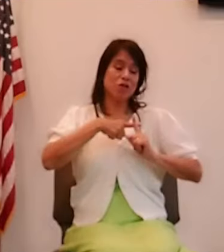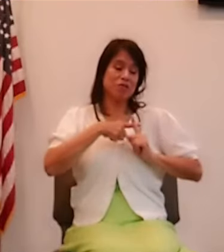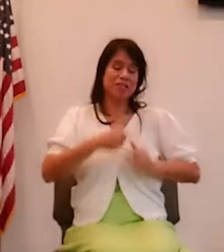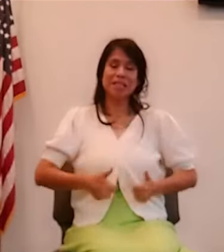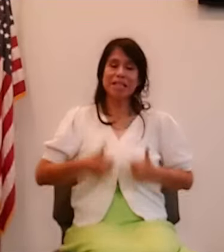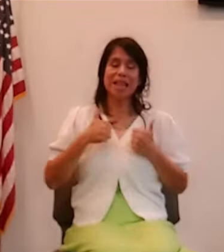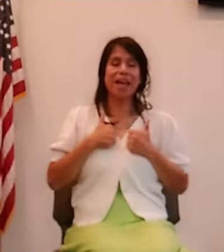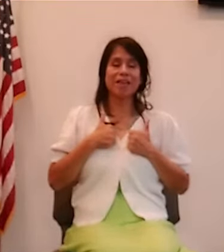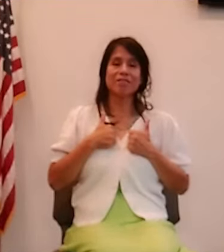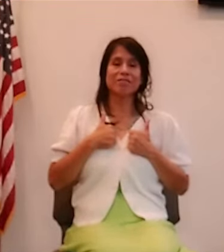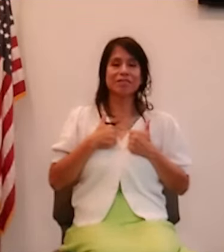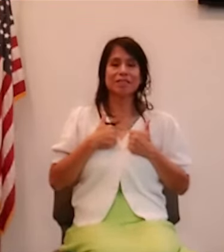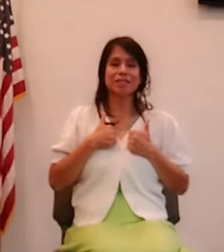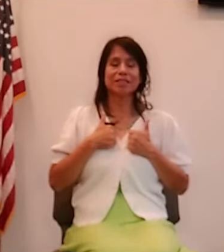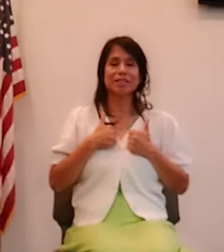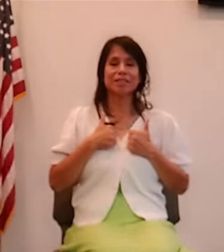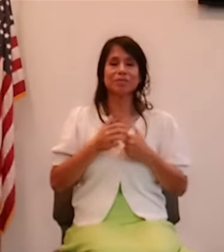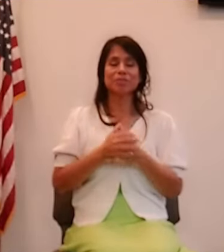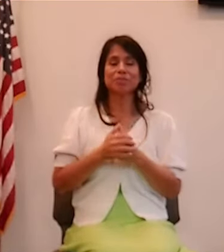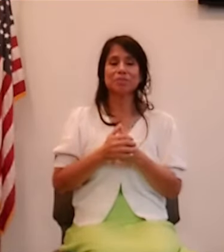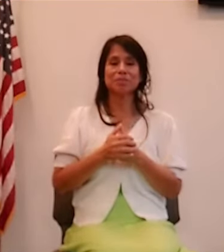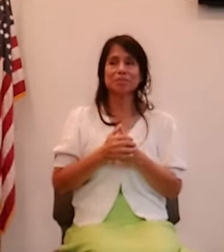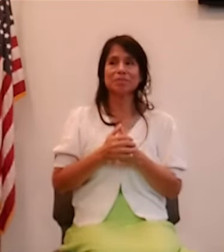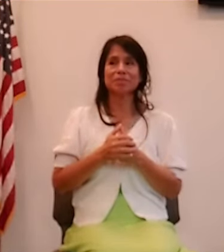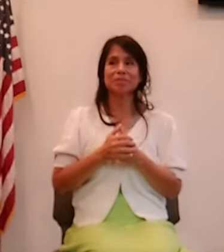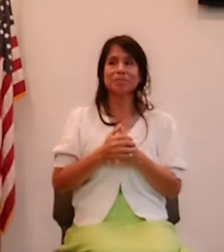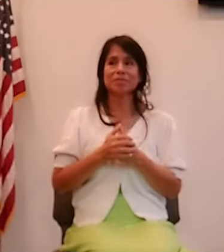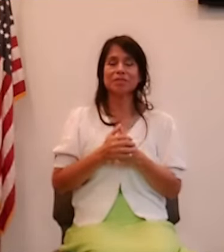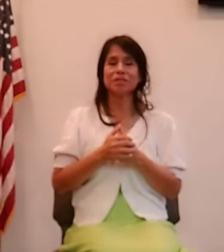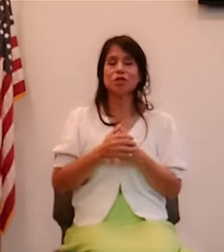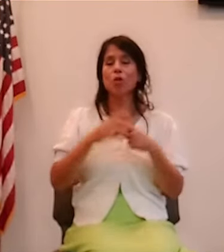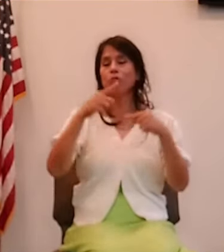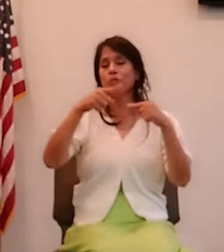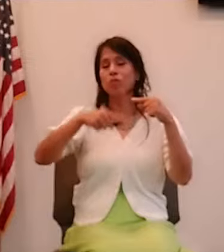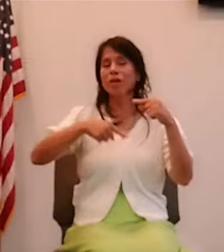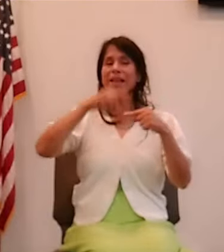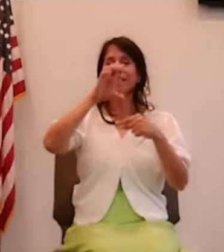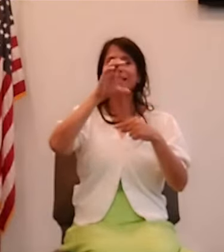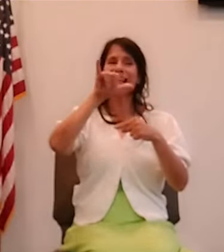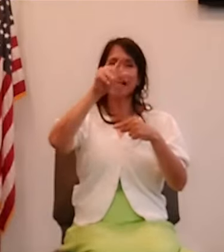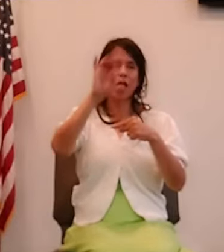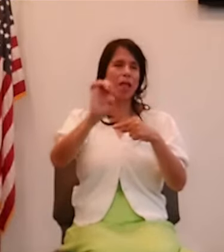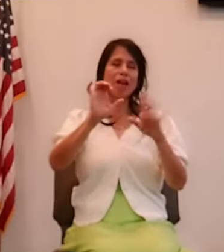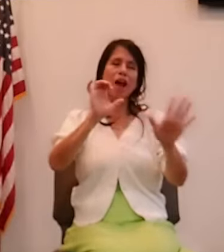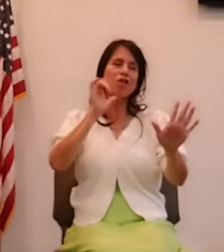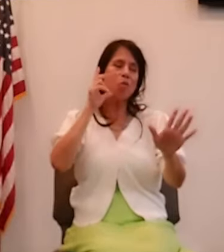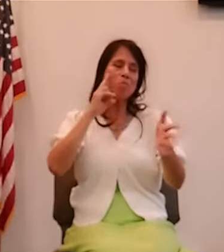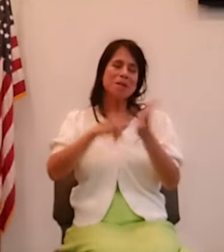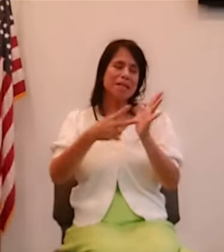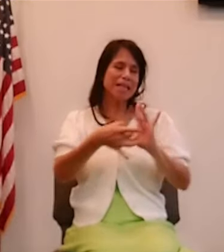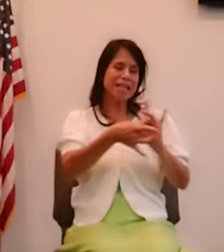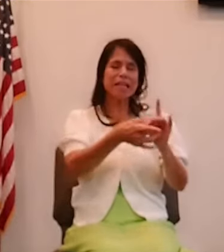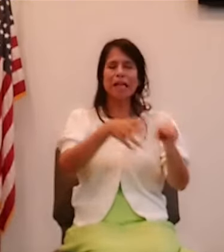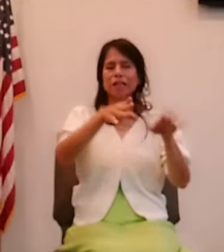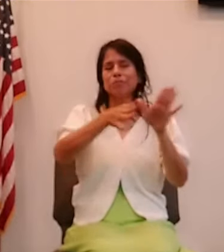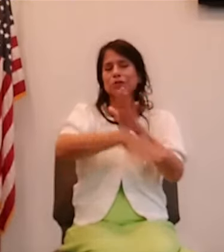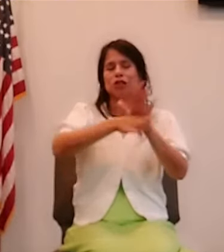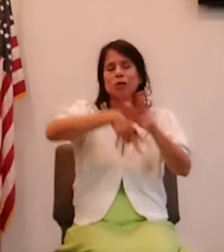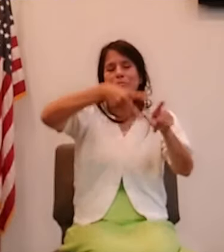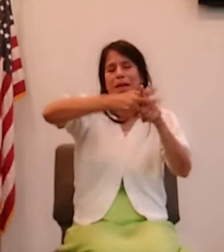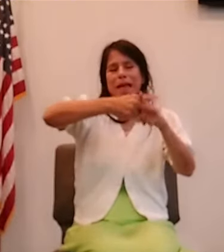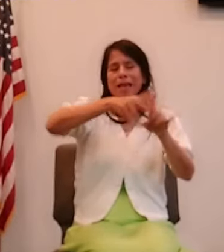this up like it's just cheap mechanics or something. But it is true. And that